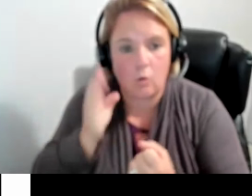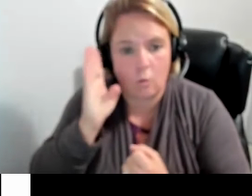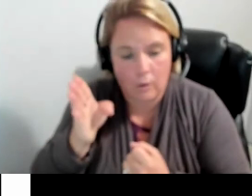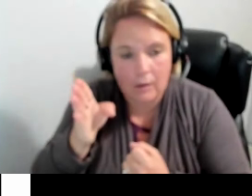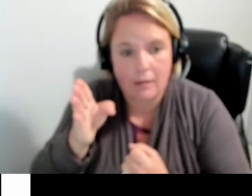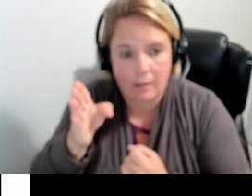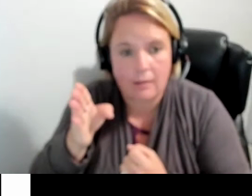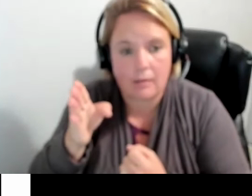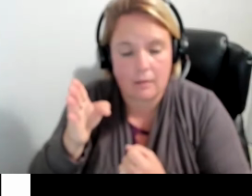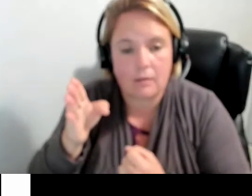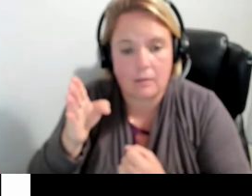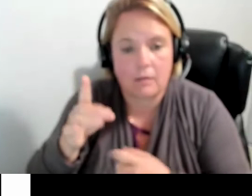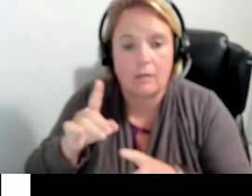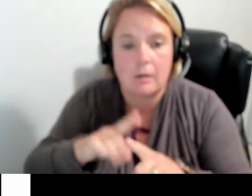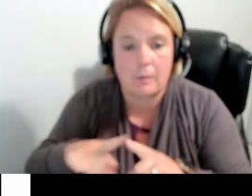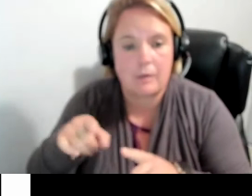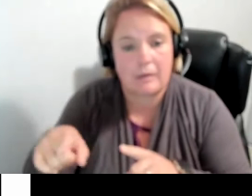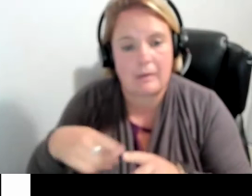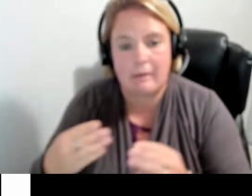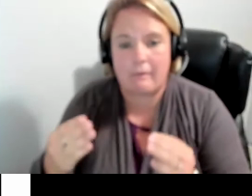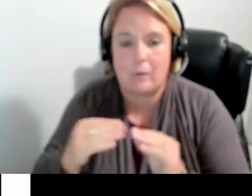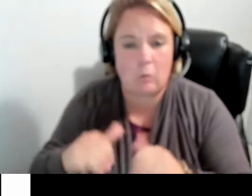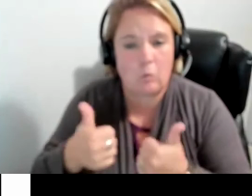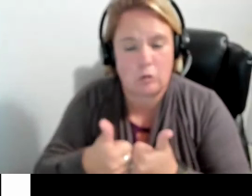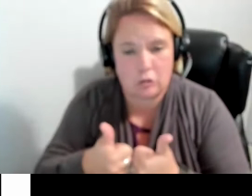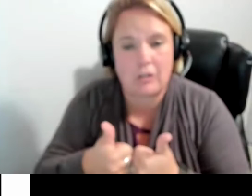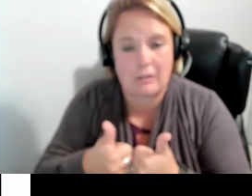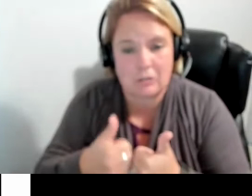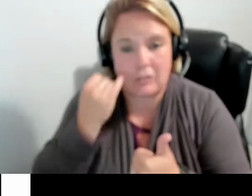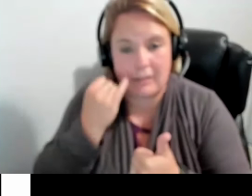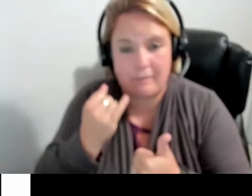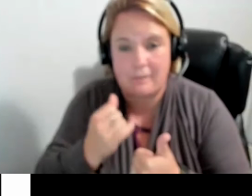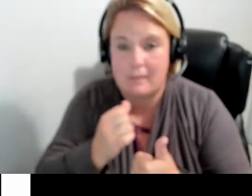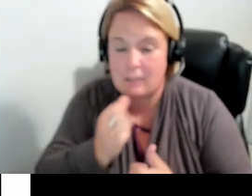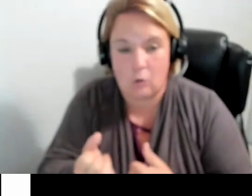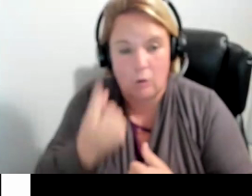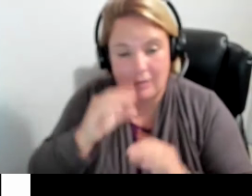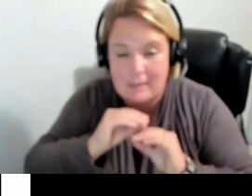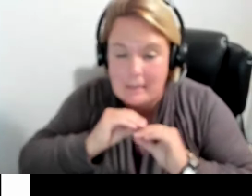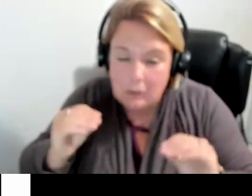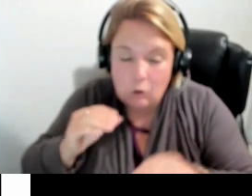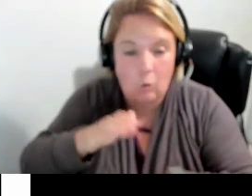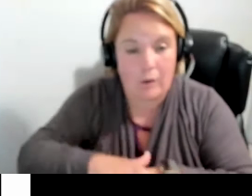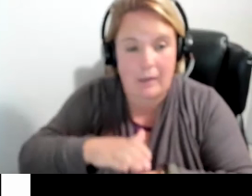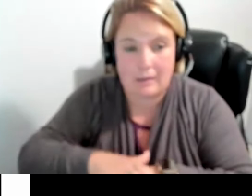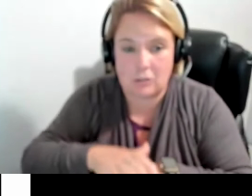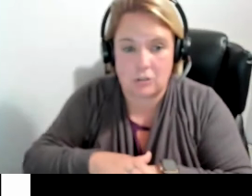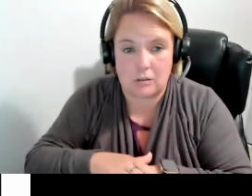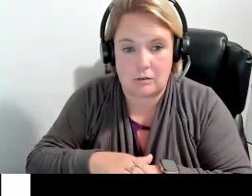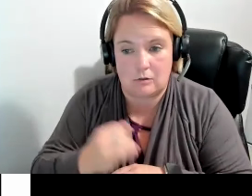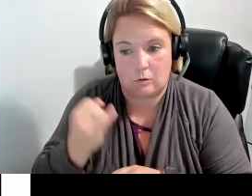peers. But they will have a little bit more challenging time if they understand no English. So like, say somebody moved here